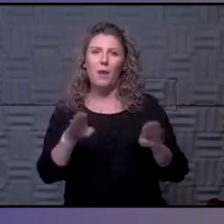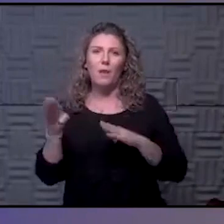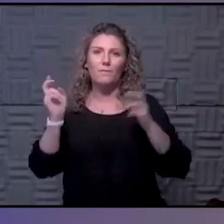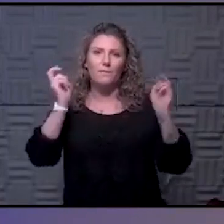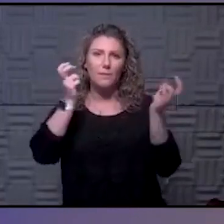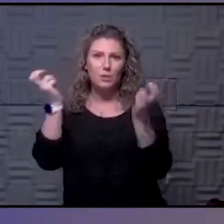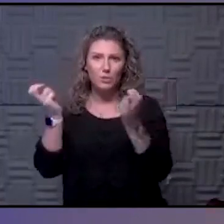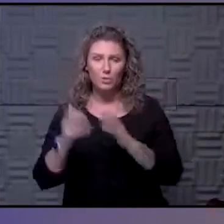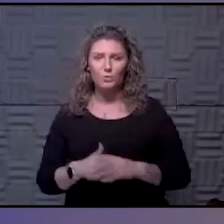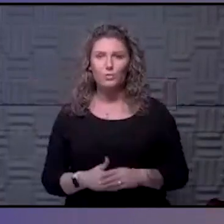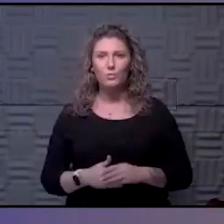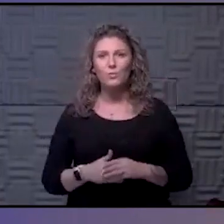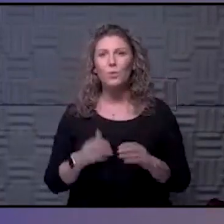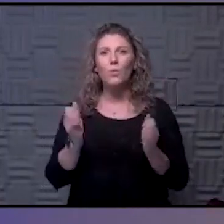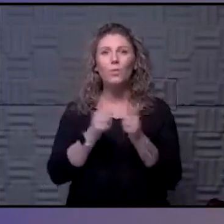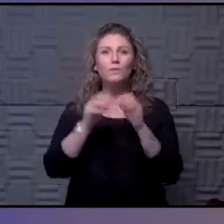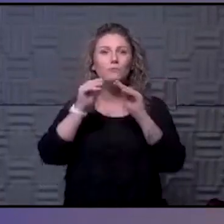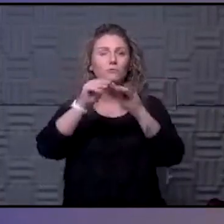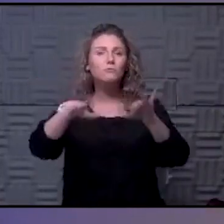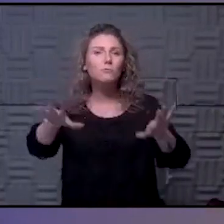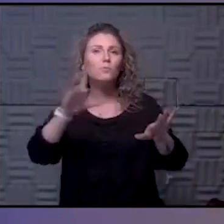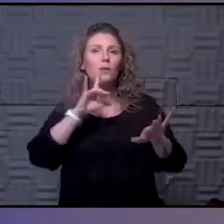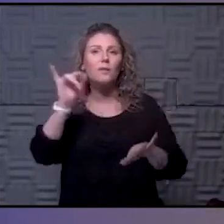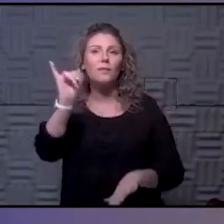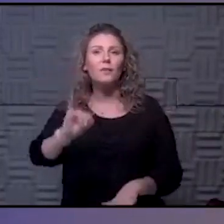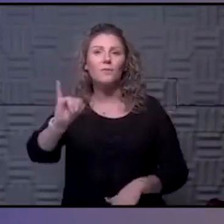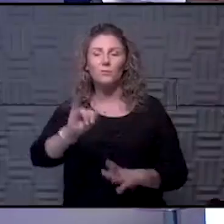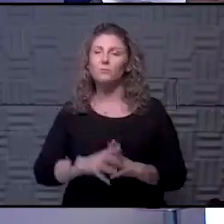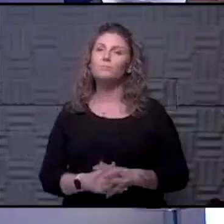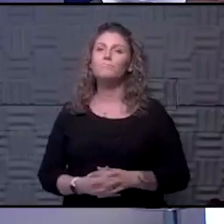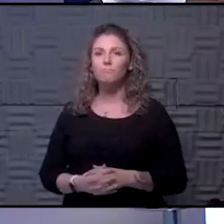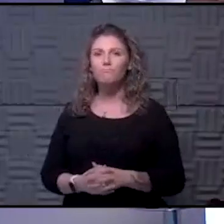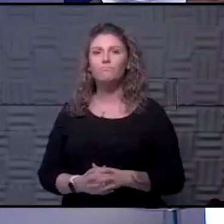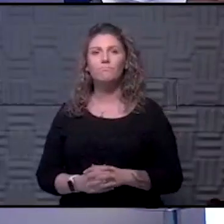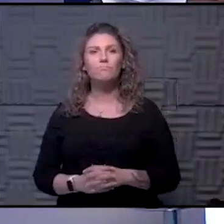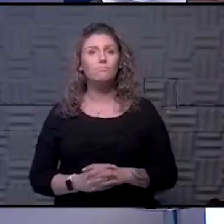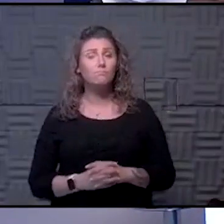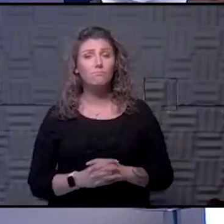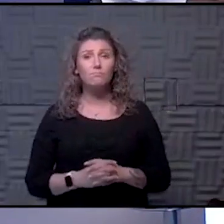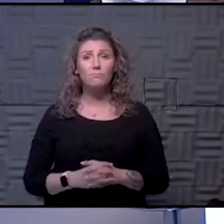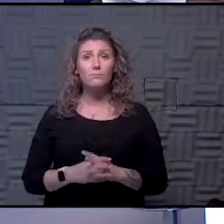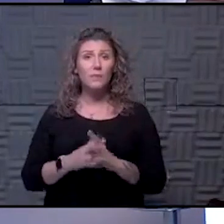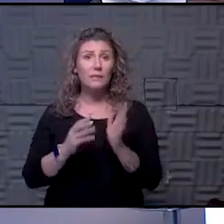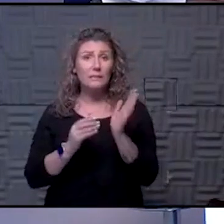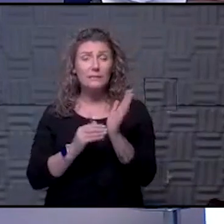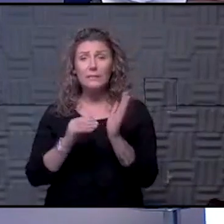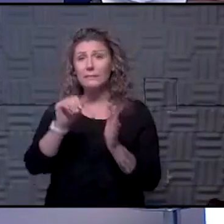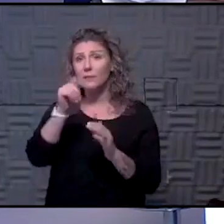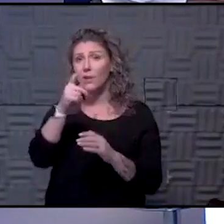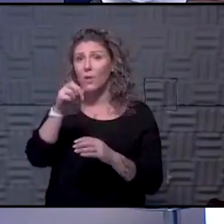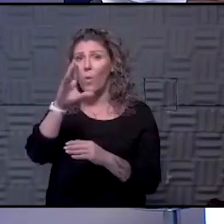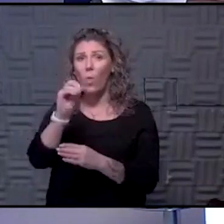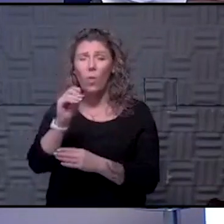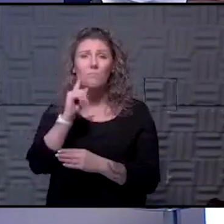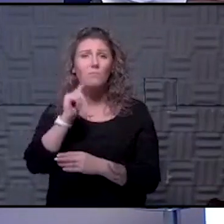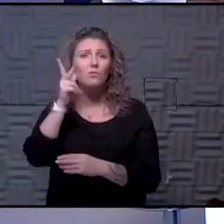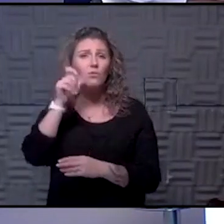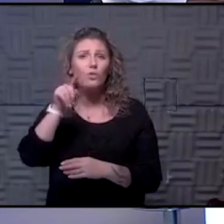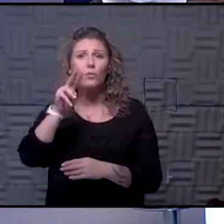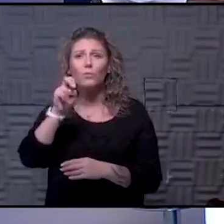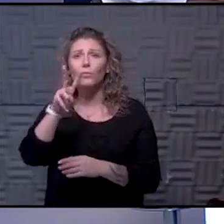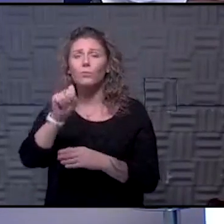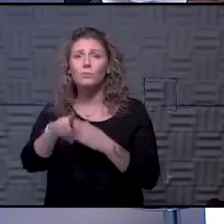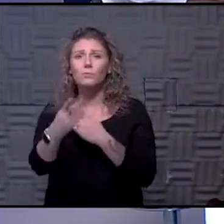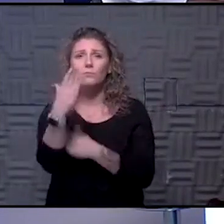there in the prevalence and the spread of the infection still. Right. Dr. Areola, I heard also on the news this morning